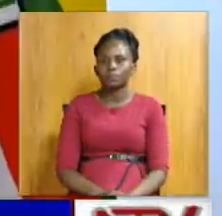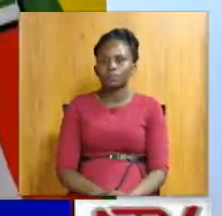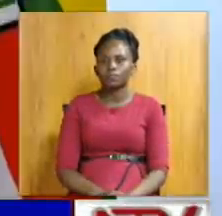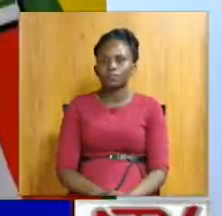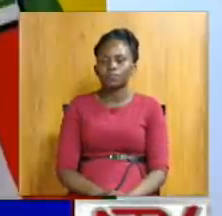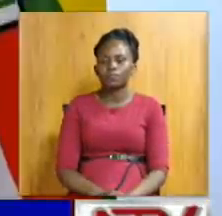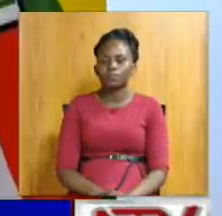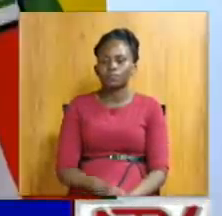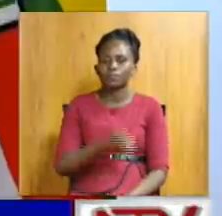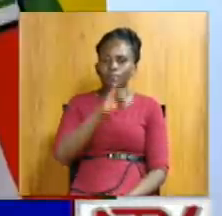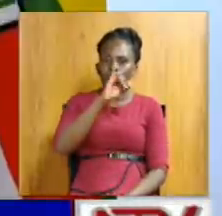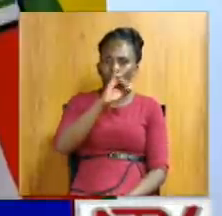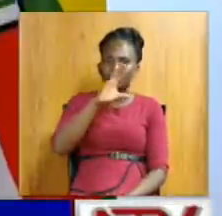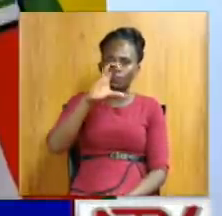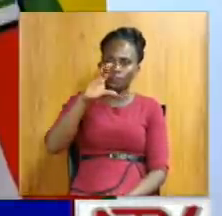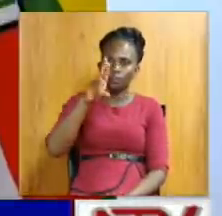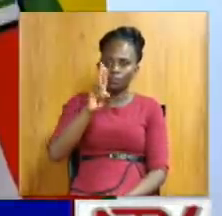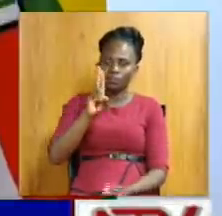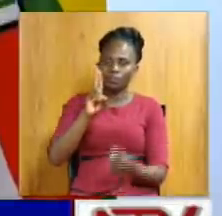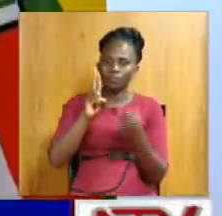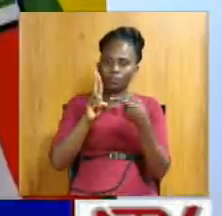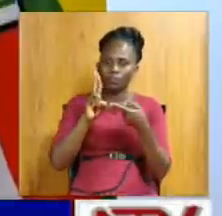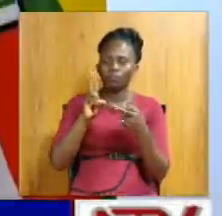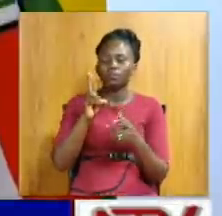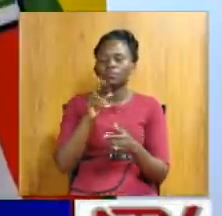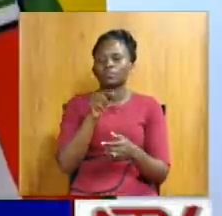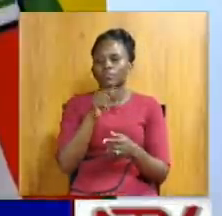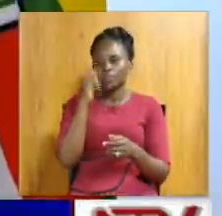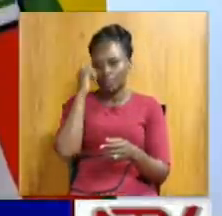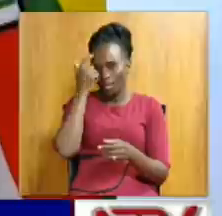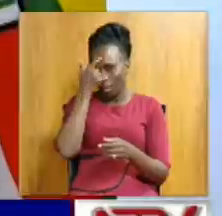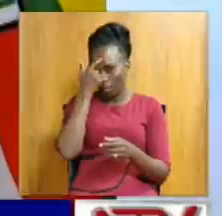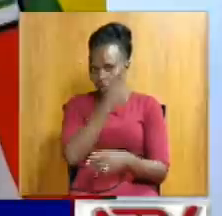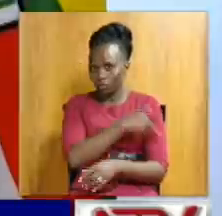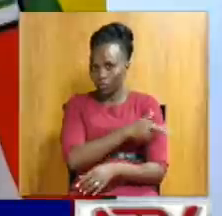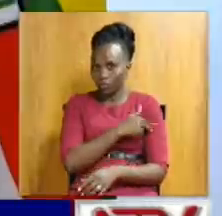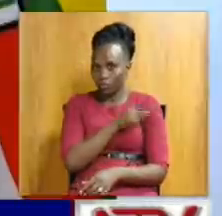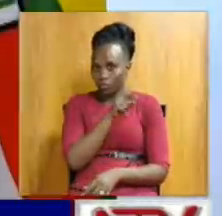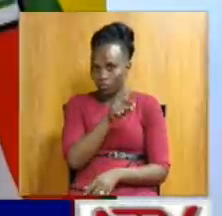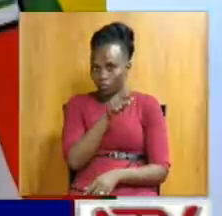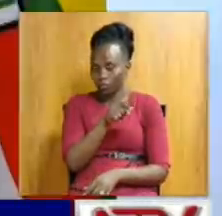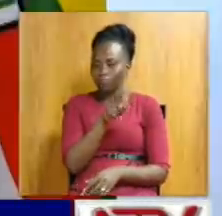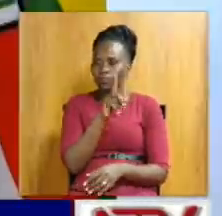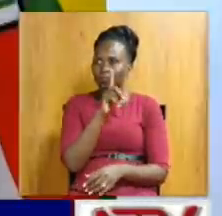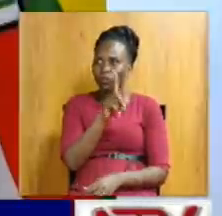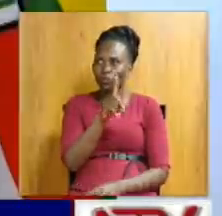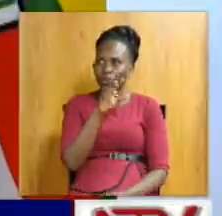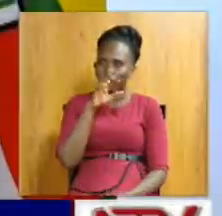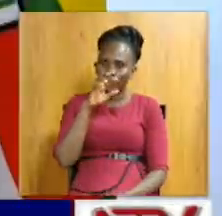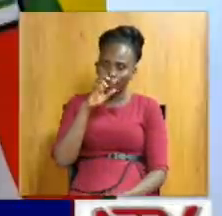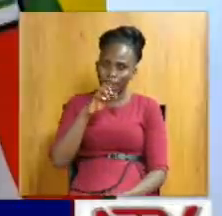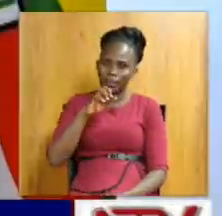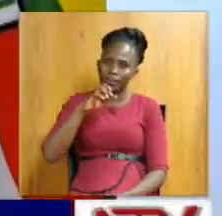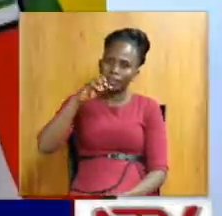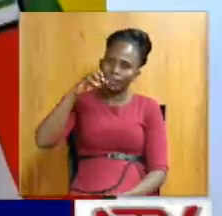The intensive care unit ICU beds in government hospitals are 187.